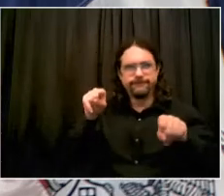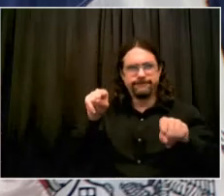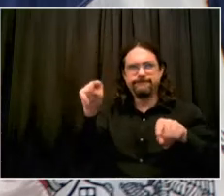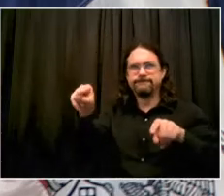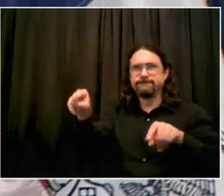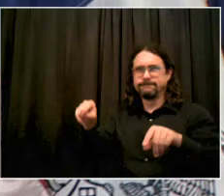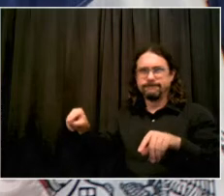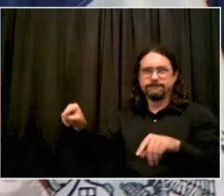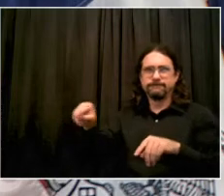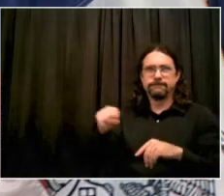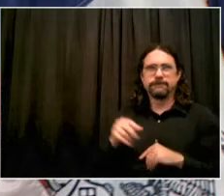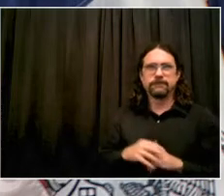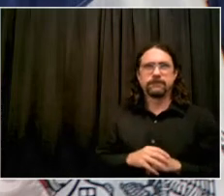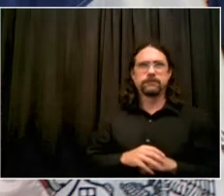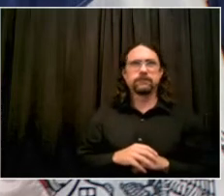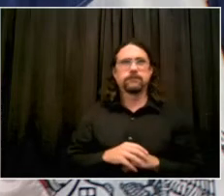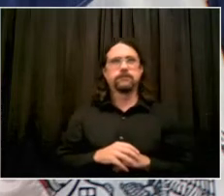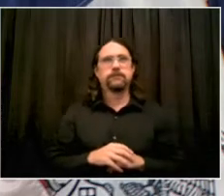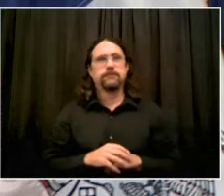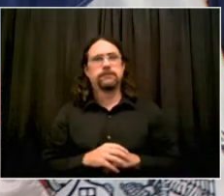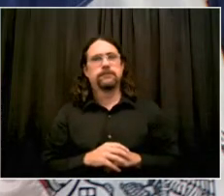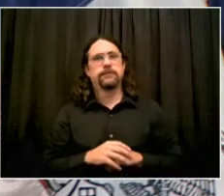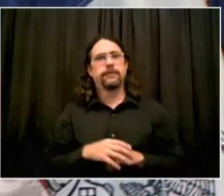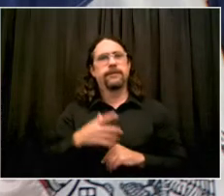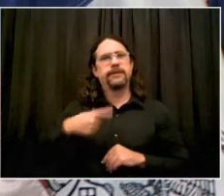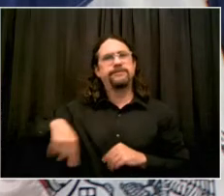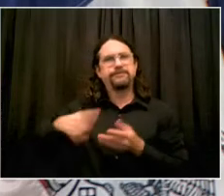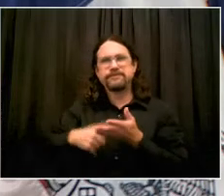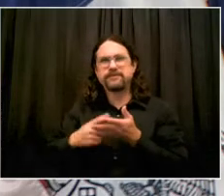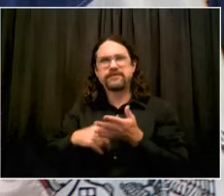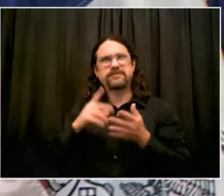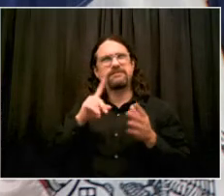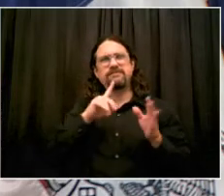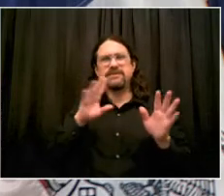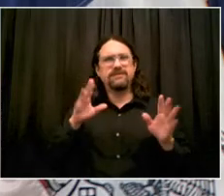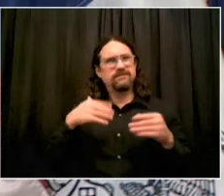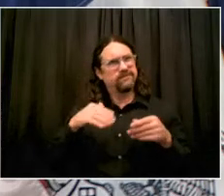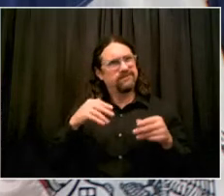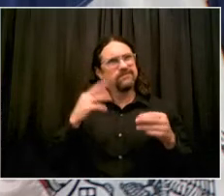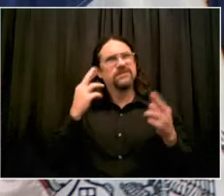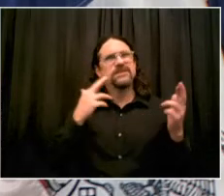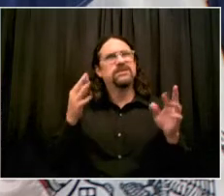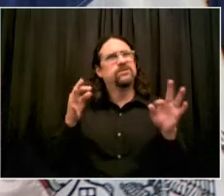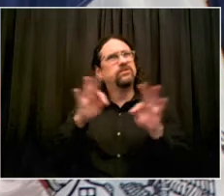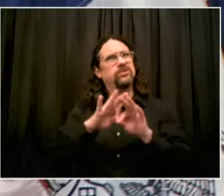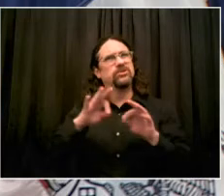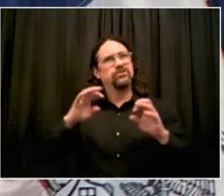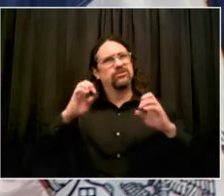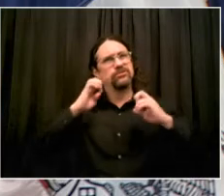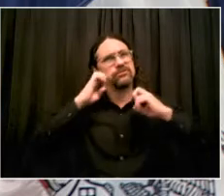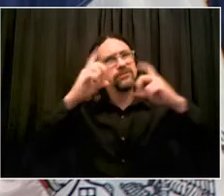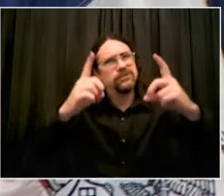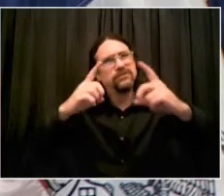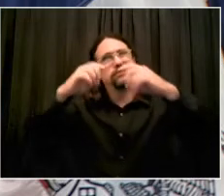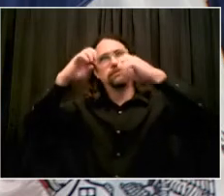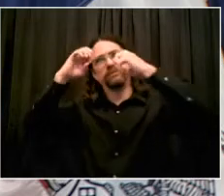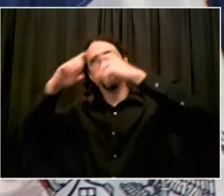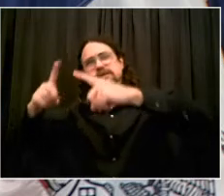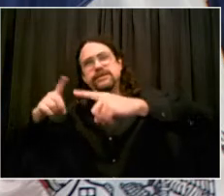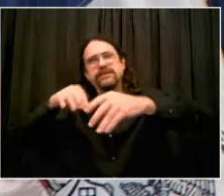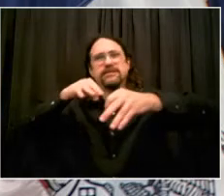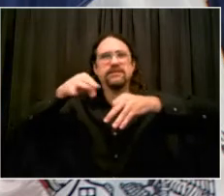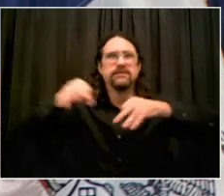cooperation and support that community leaders have been now for days telling members of the community how important it is to wear a